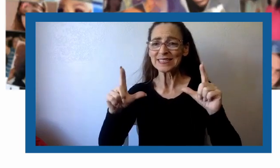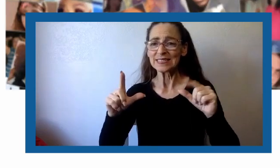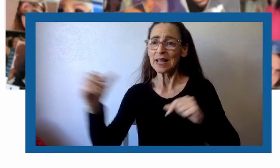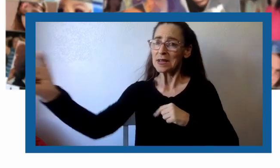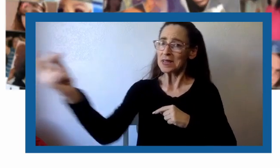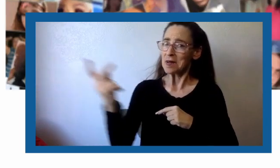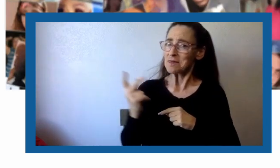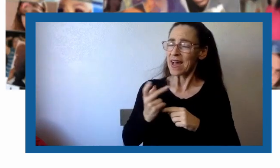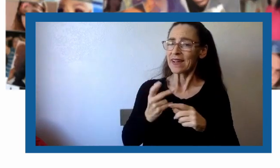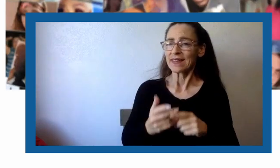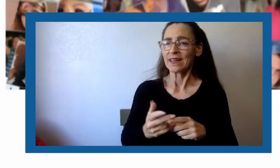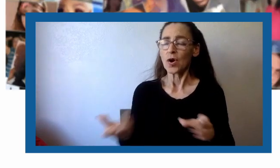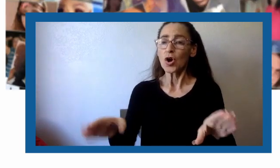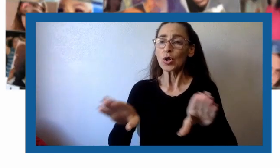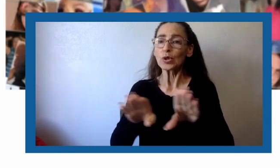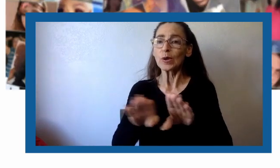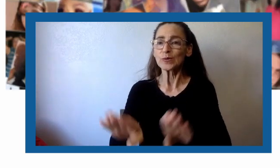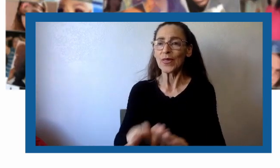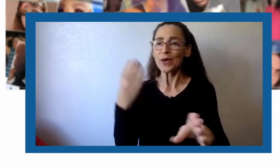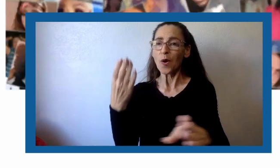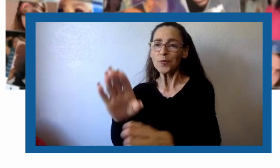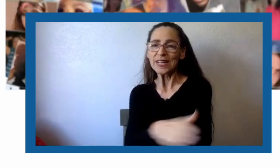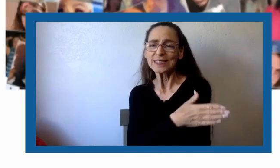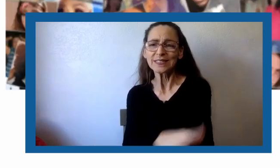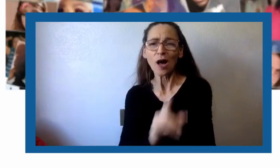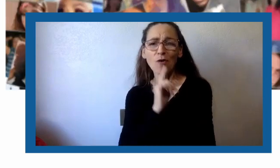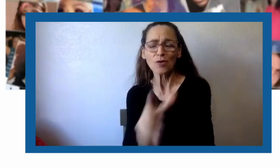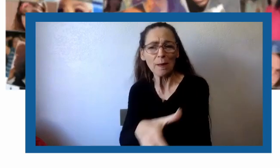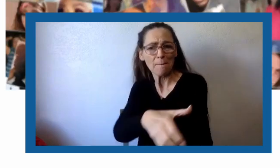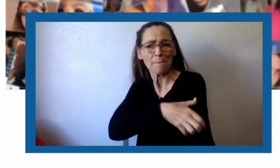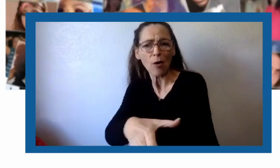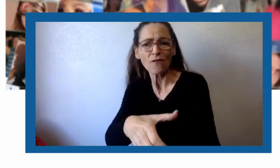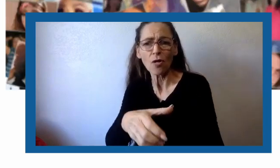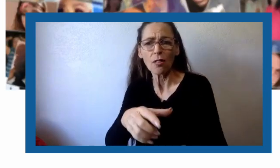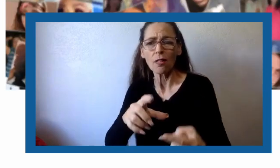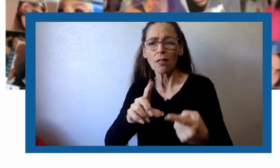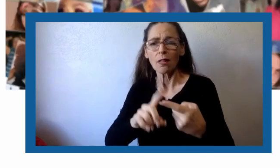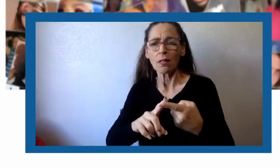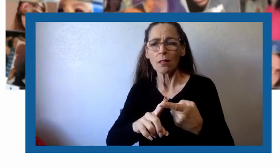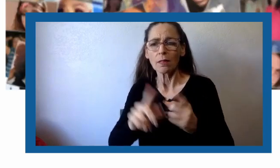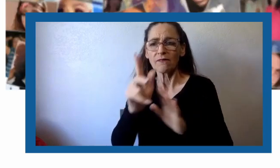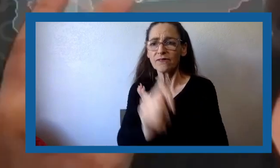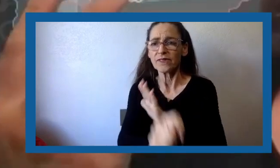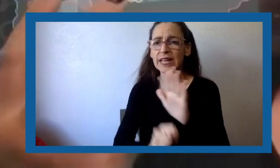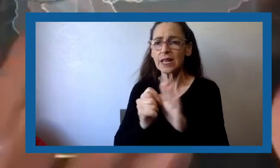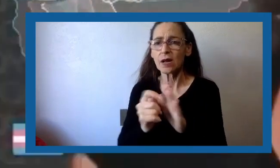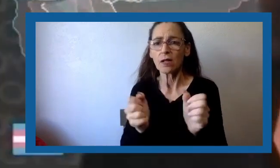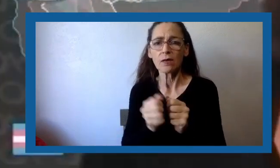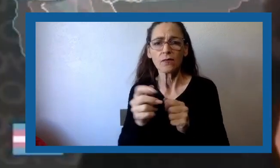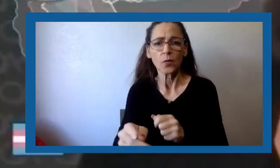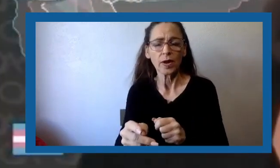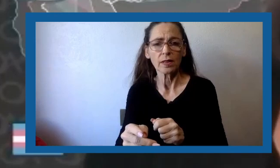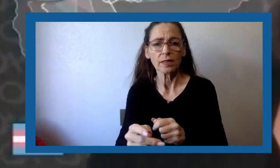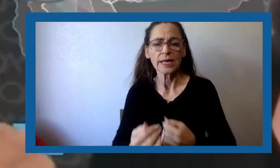Come back afterwards. We're going to close with that opening song is a very powerful women video. We want to leave you with some